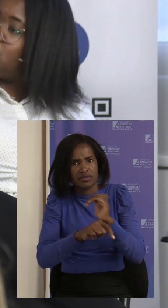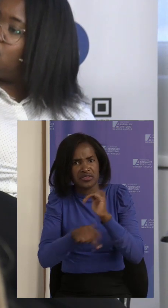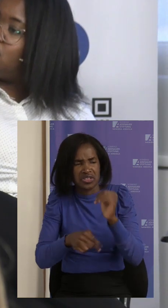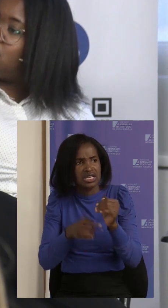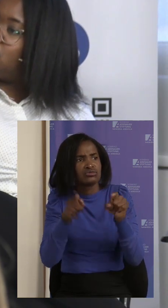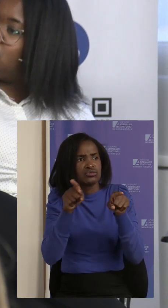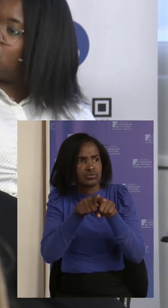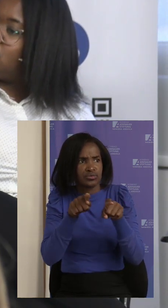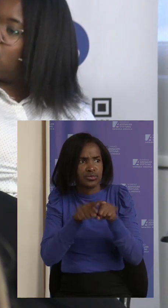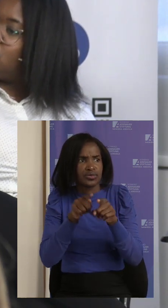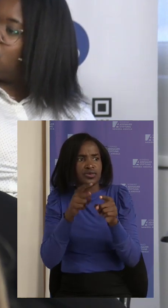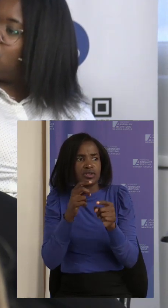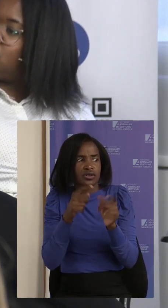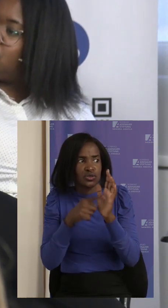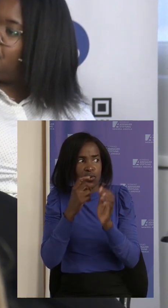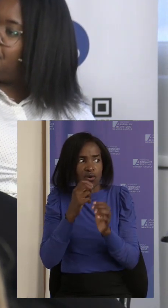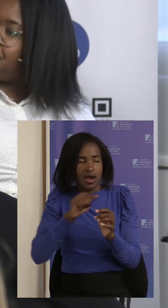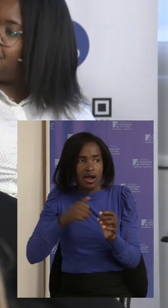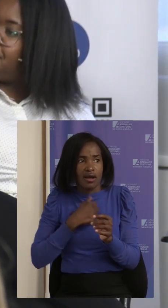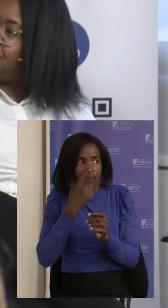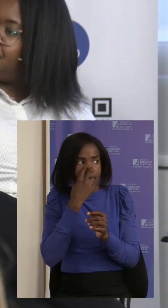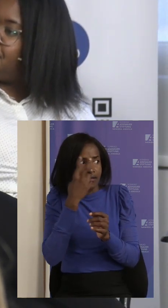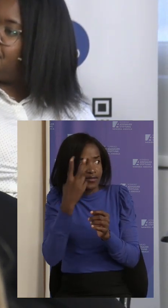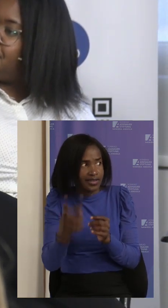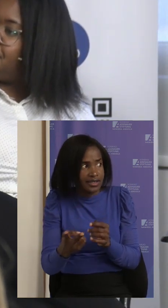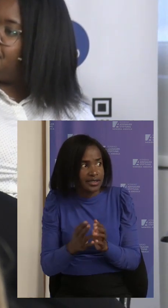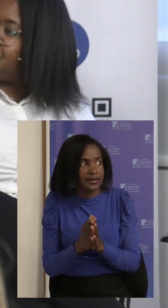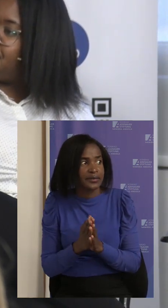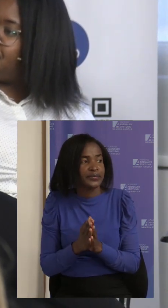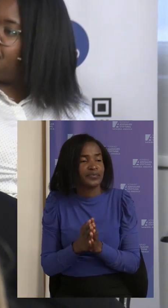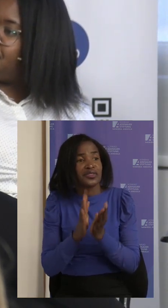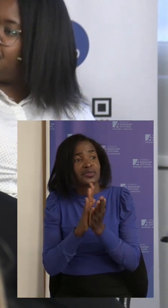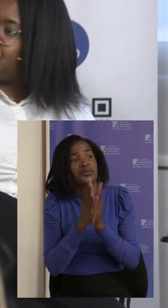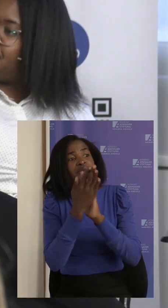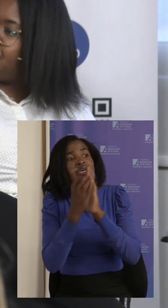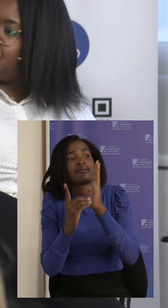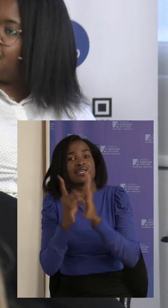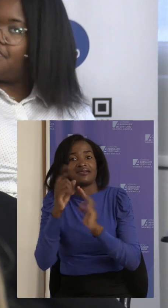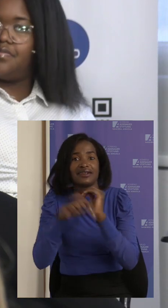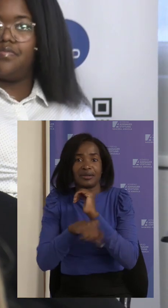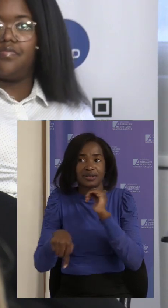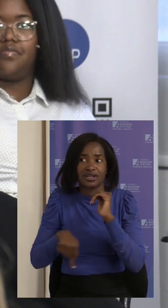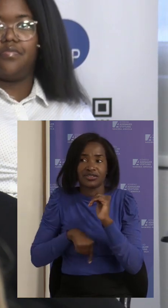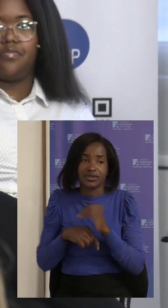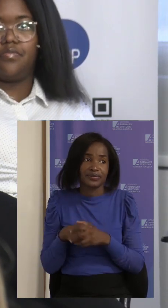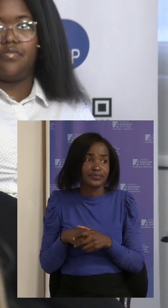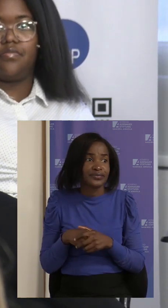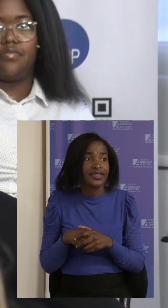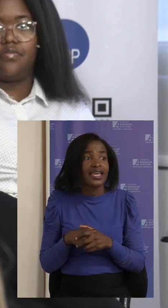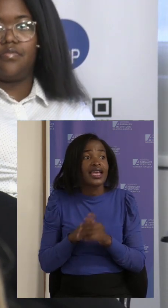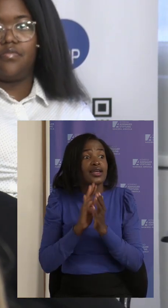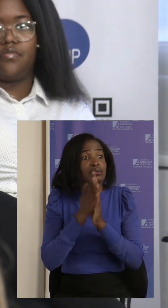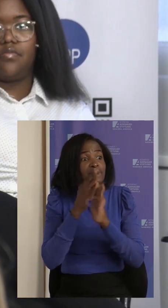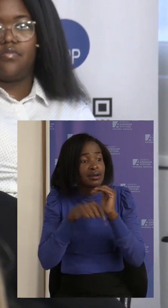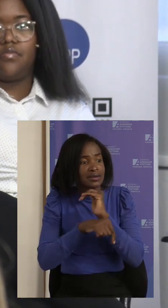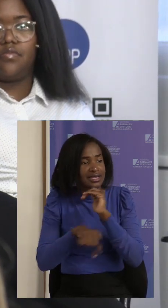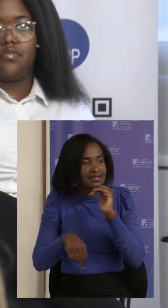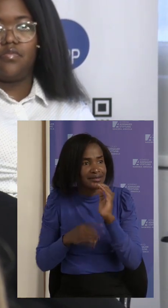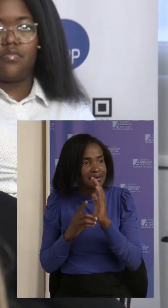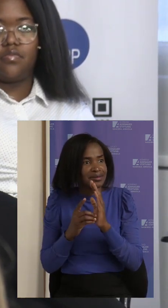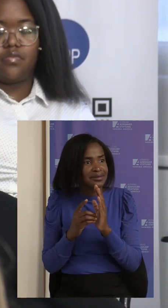our vision to become a developed country. And to become a developed country, of